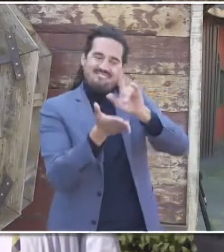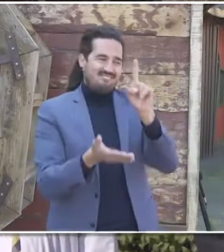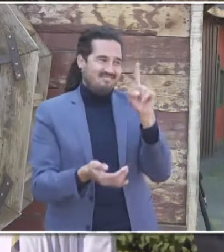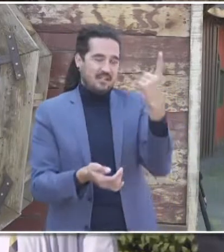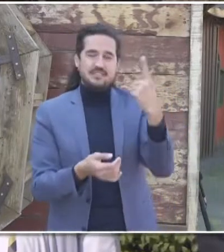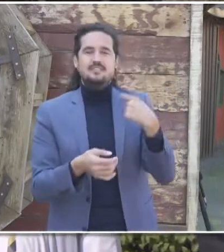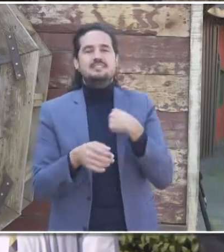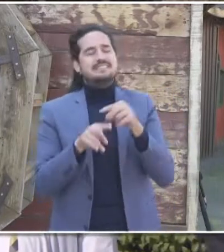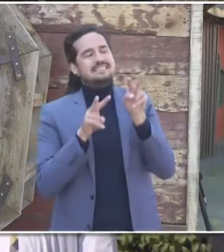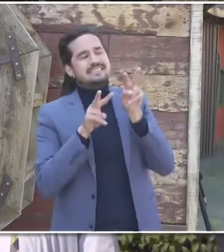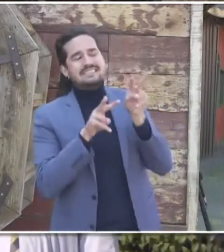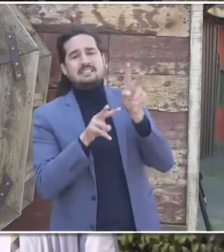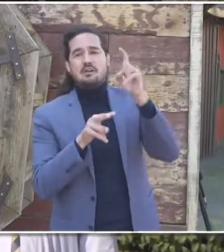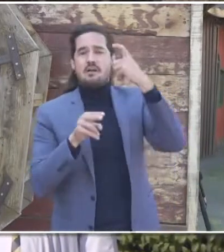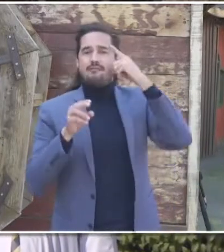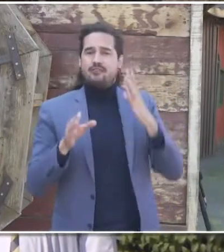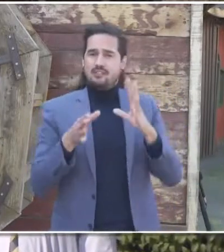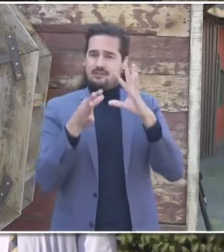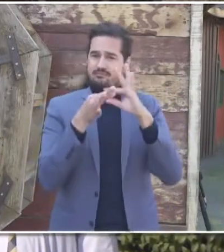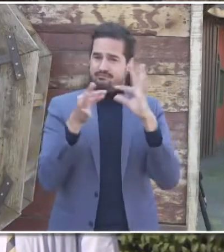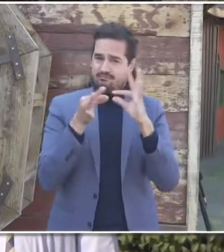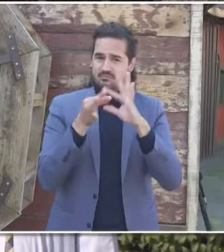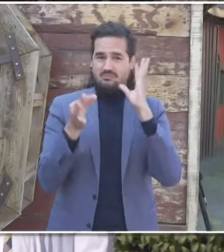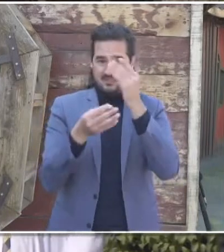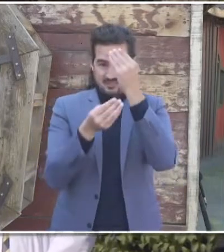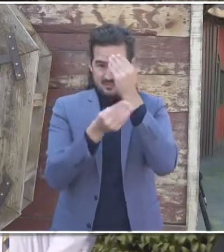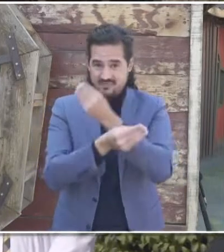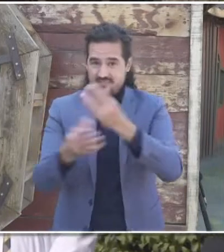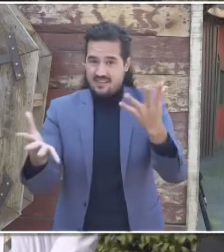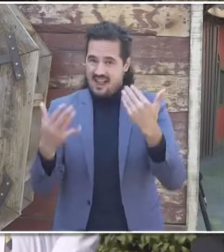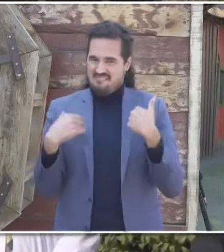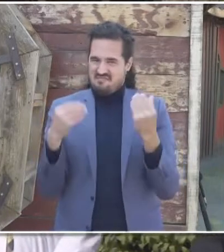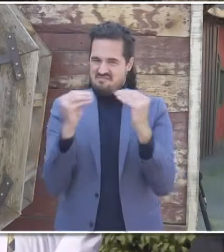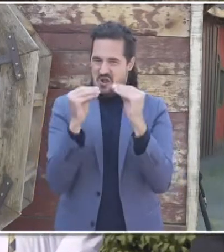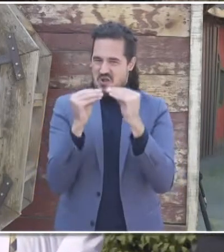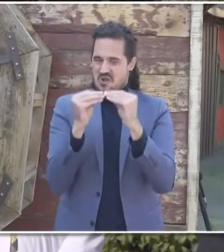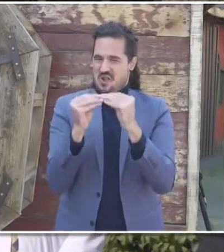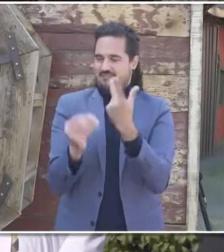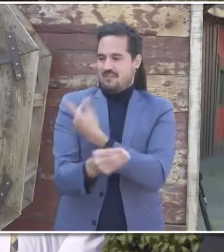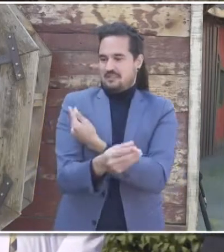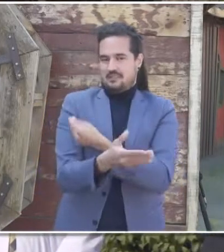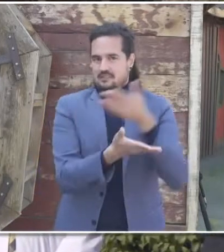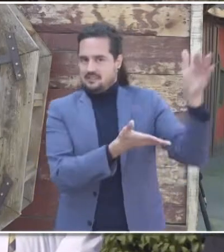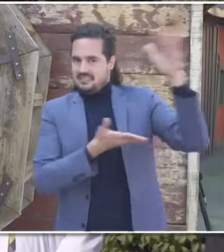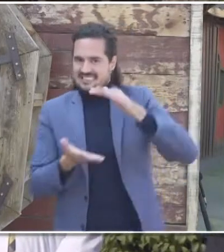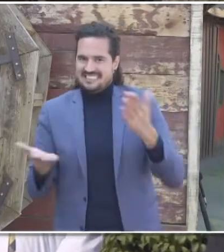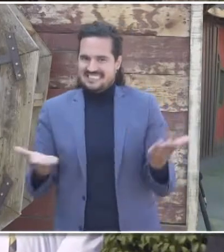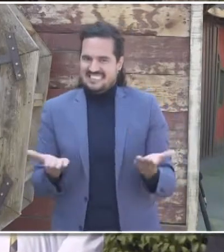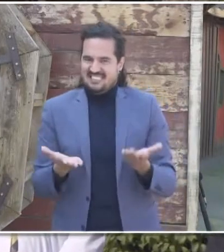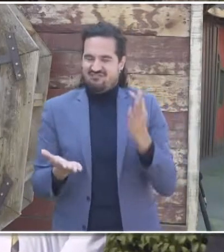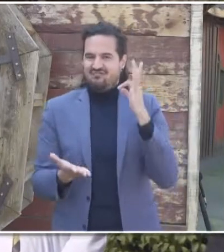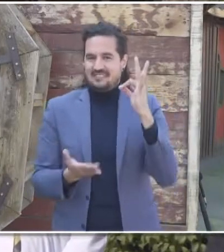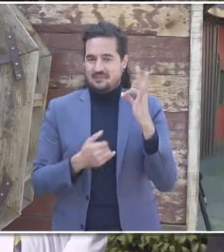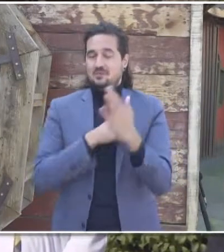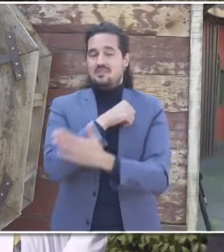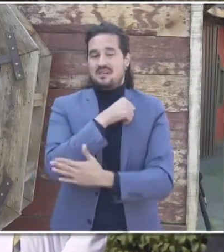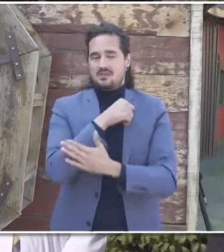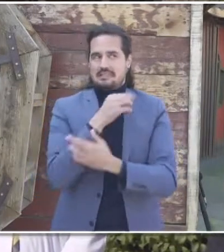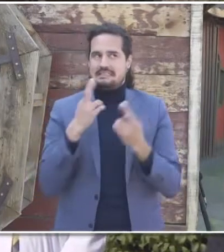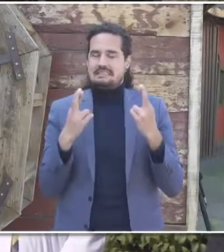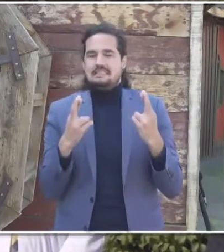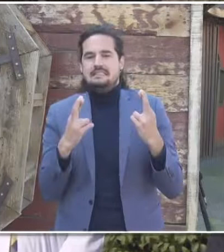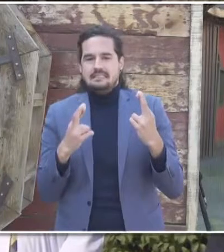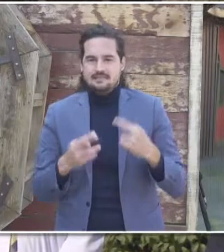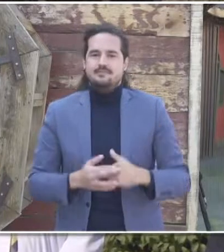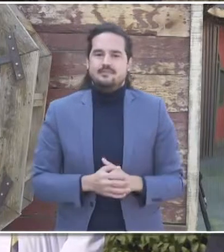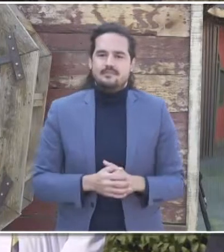of that increase here in Fresno County. The other thing that I have found that we need just as much as vaccines